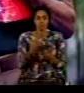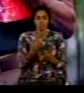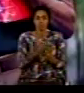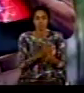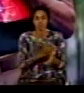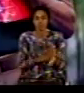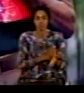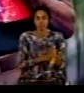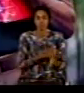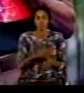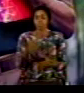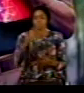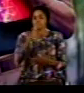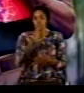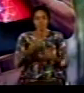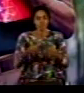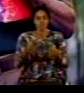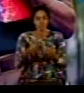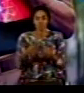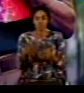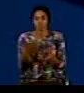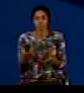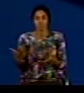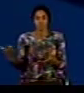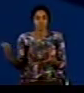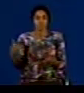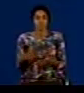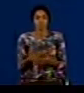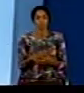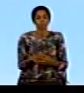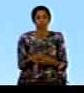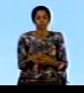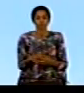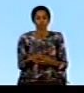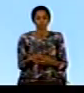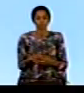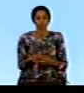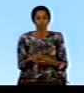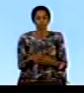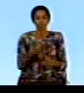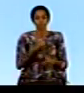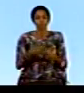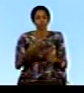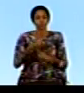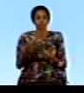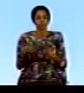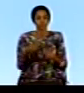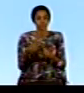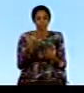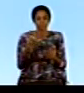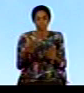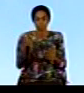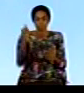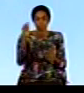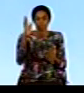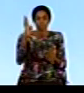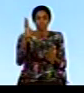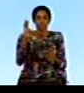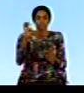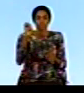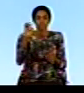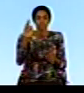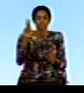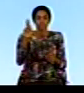ginger, garlic, lemon, and the rest of it. But when the Abeokuta Crusade came